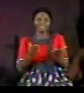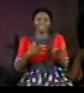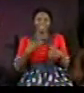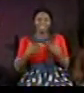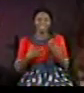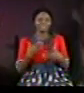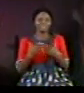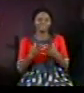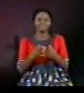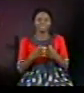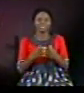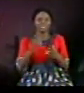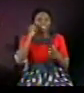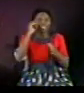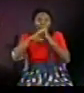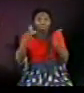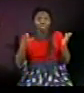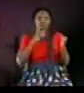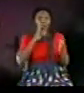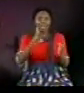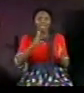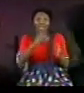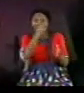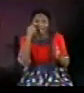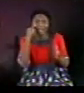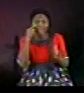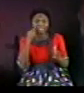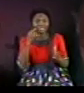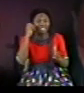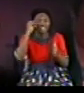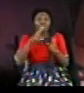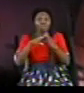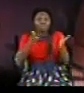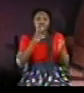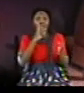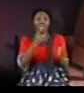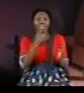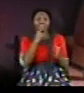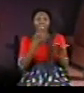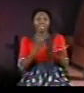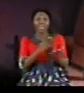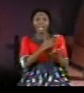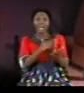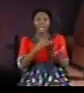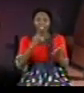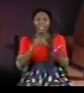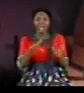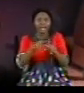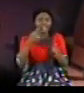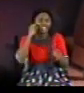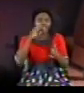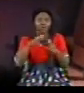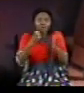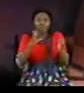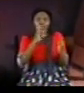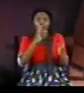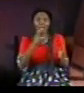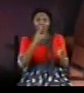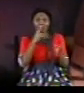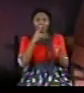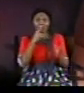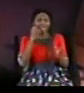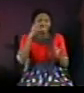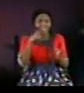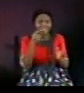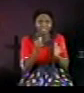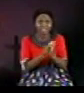As she opened her eye, she opened her mouth. And as she opened her mouth, she said, what happened